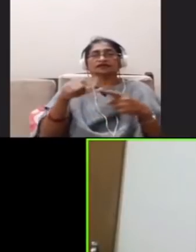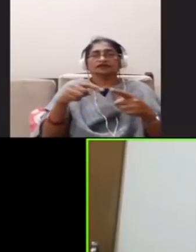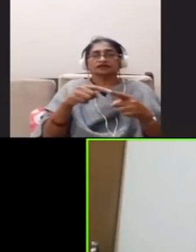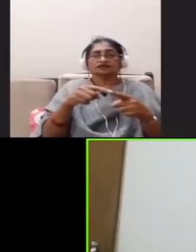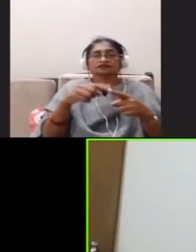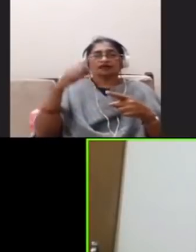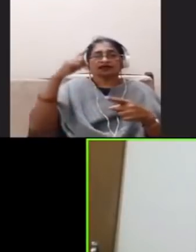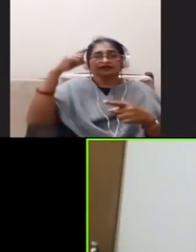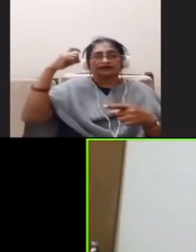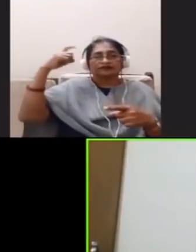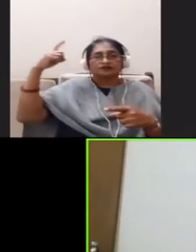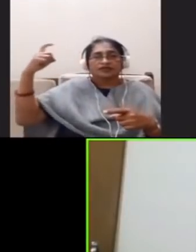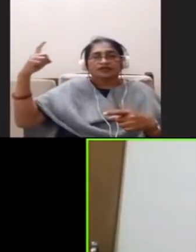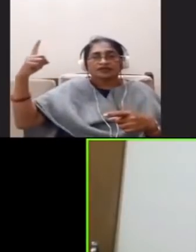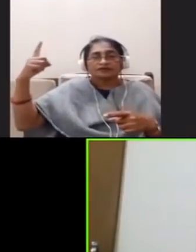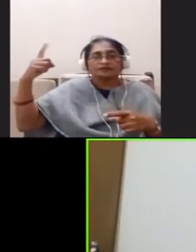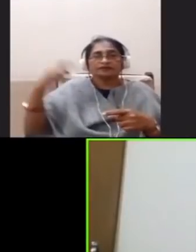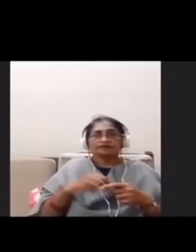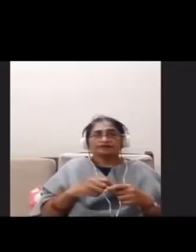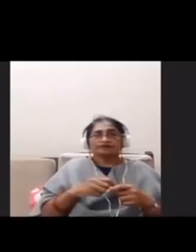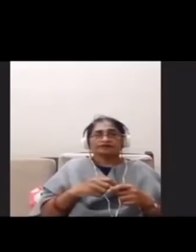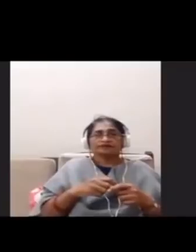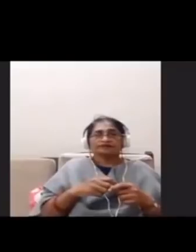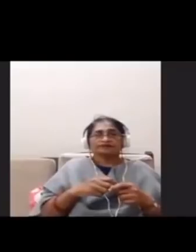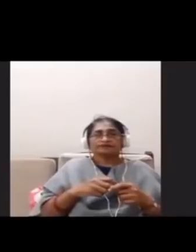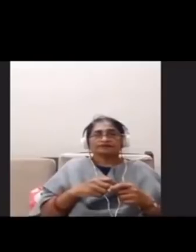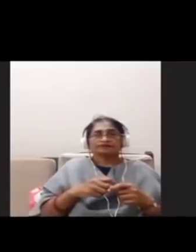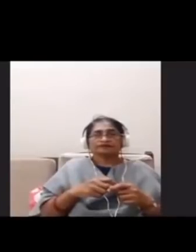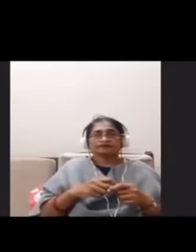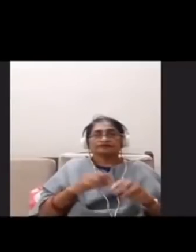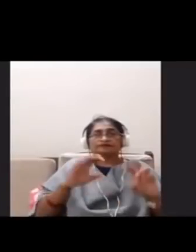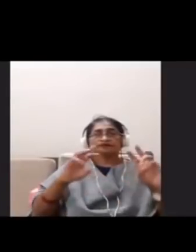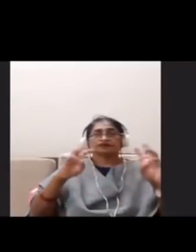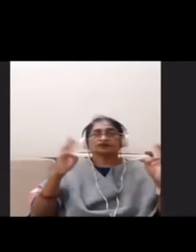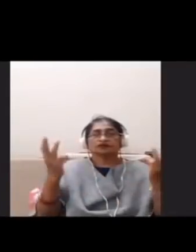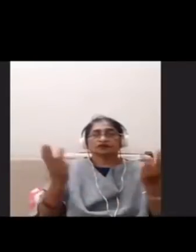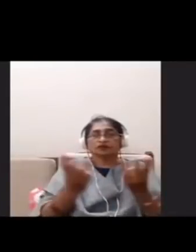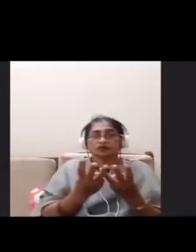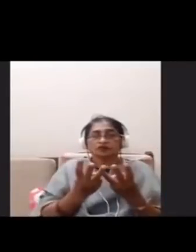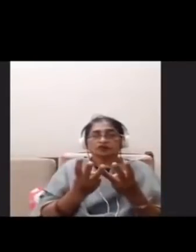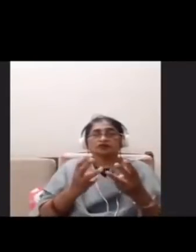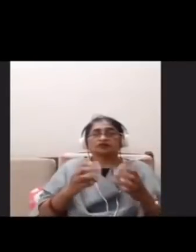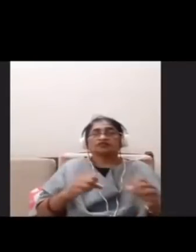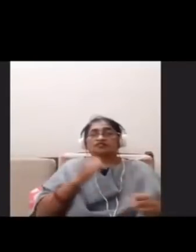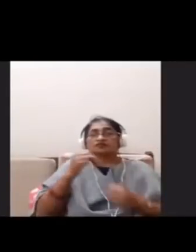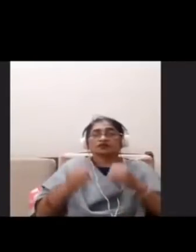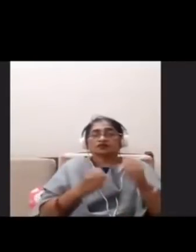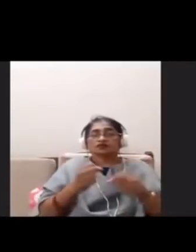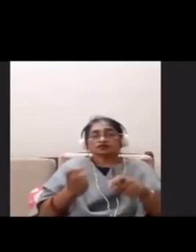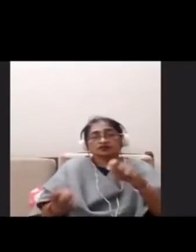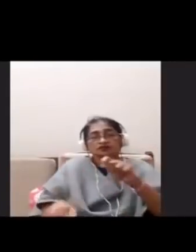dream of a global sport in cricket for the blind. As you know, cricket